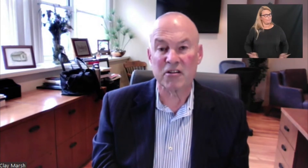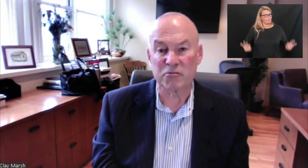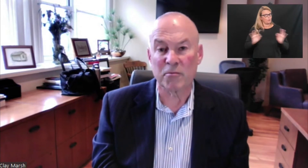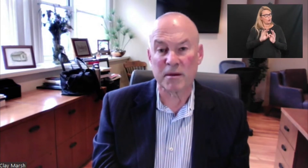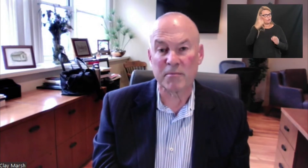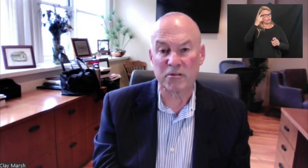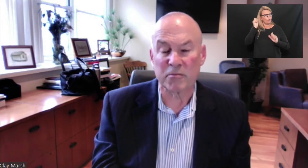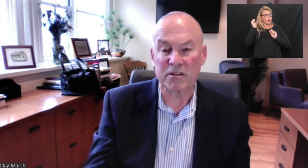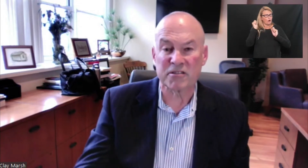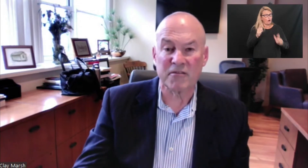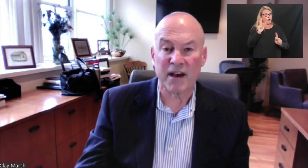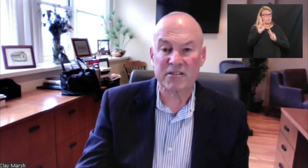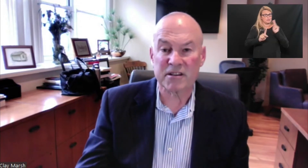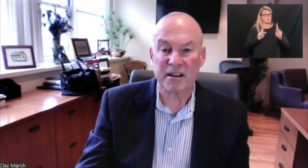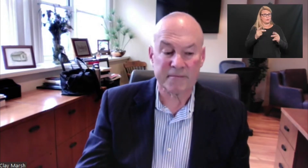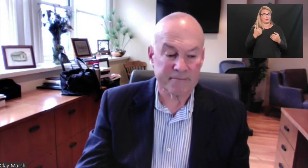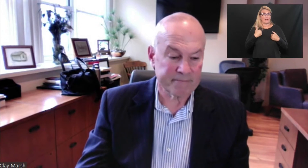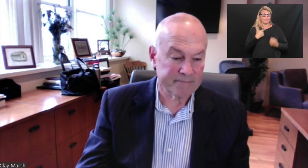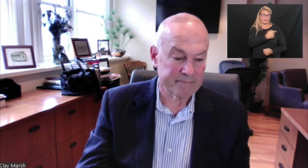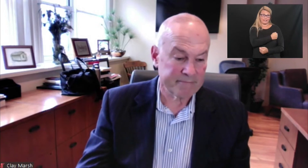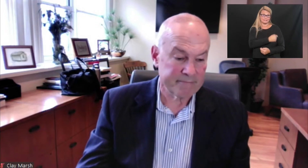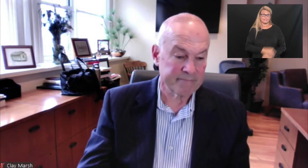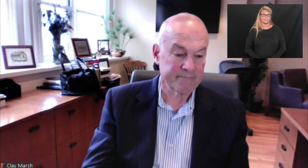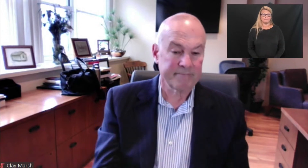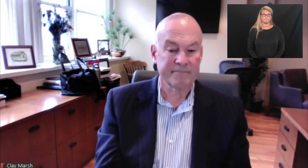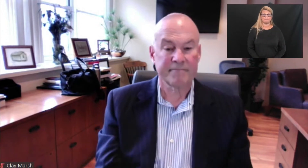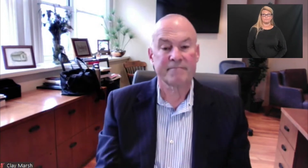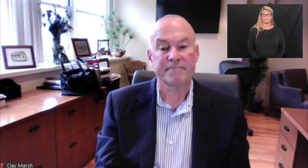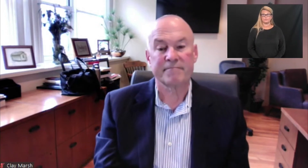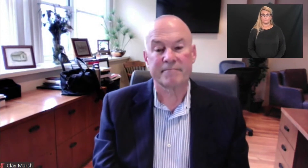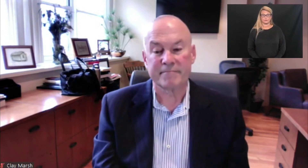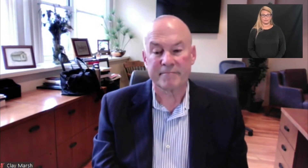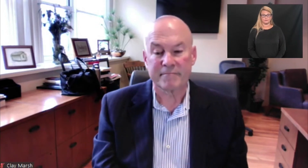vaccine eligible people to please get vaccinated.